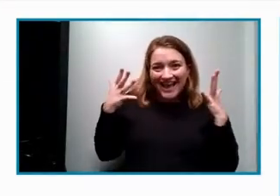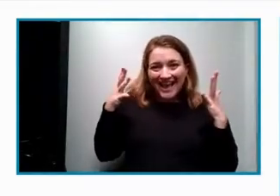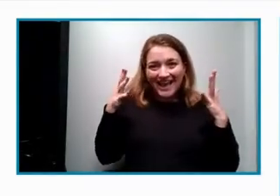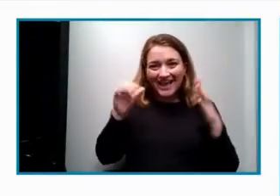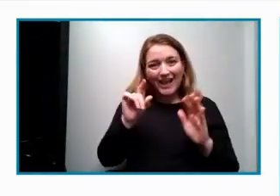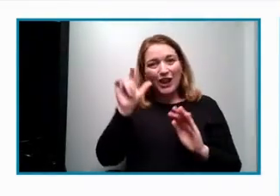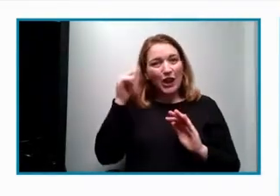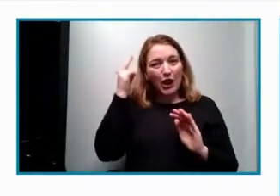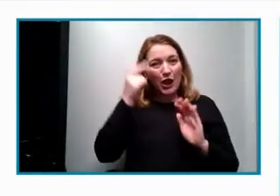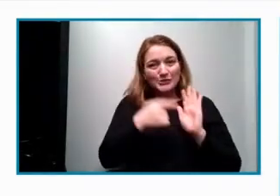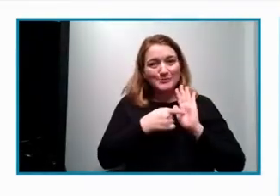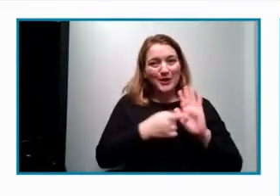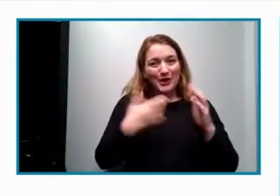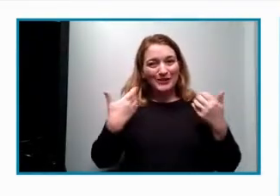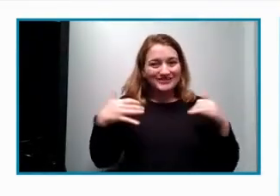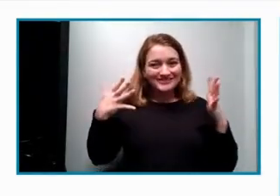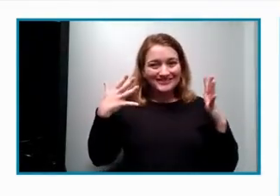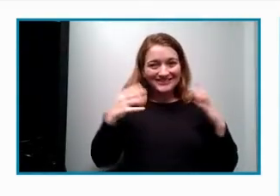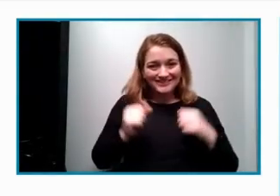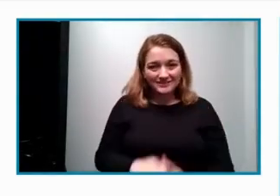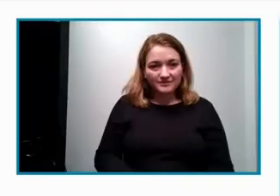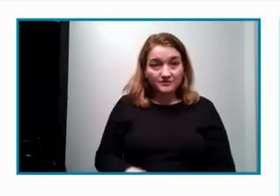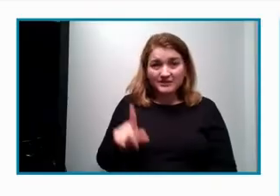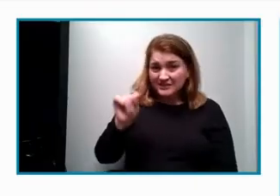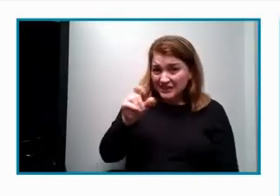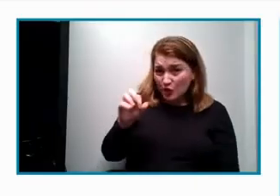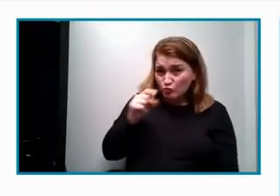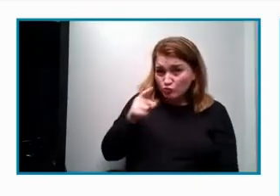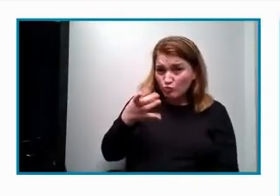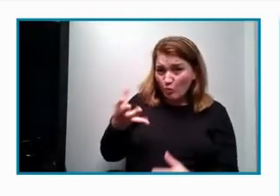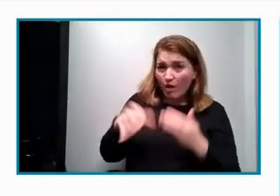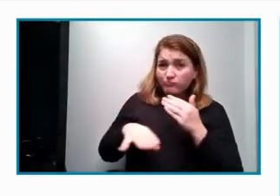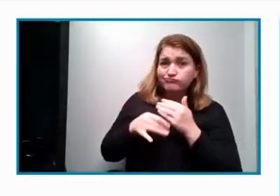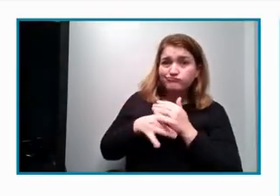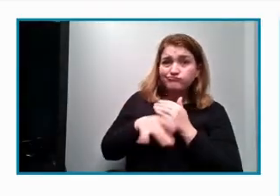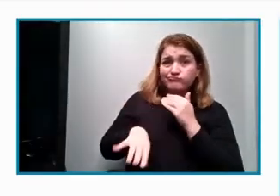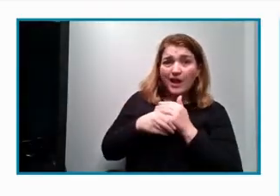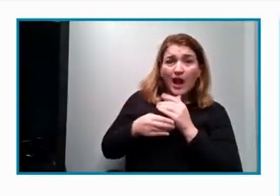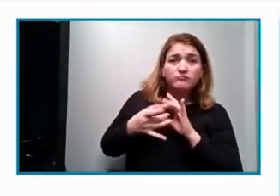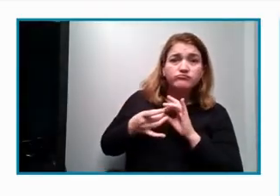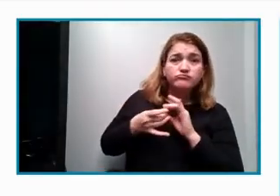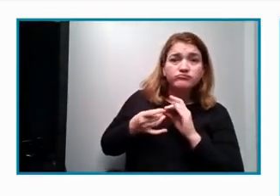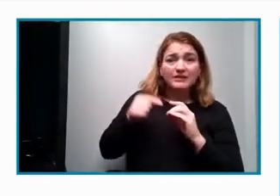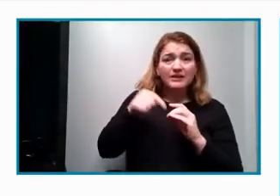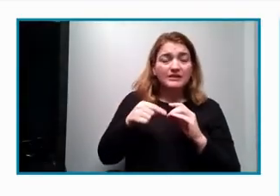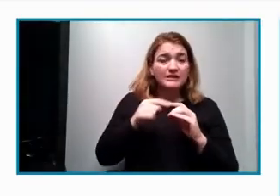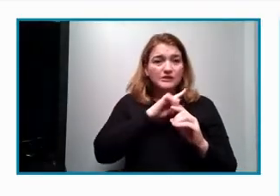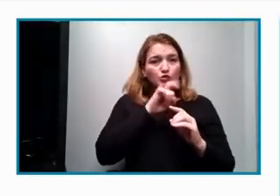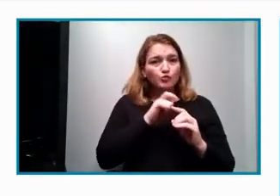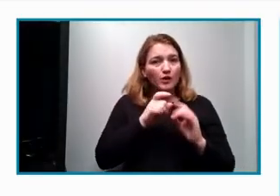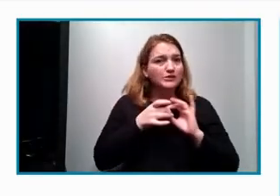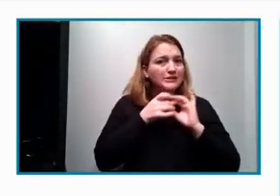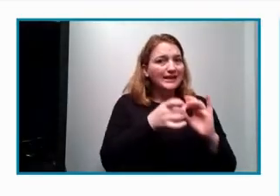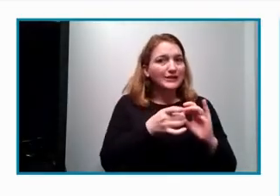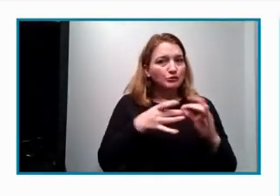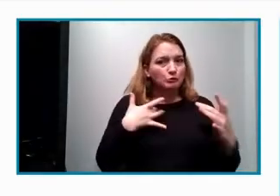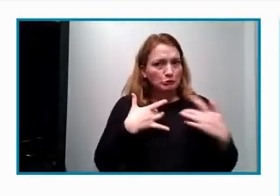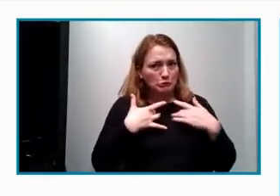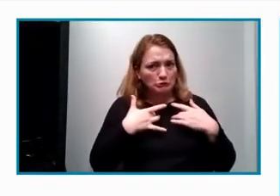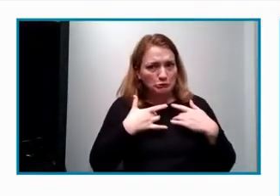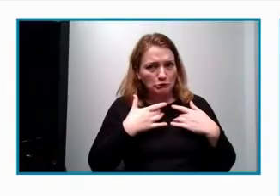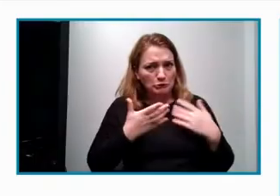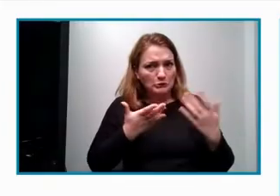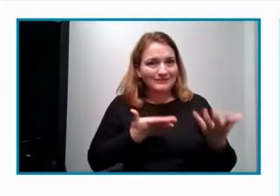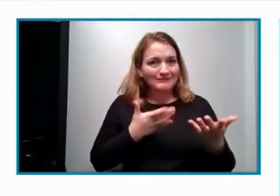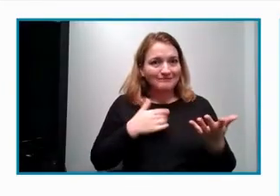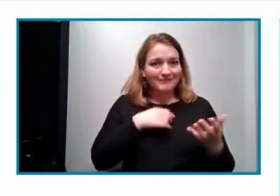I love it. Taylor, do you want to add any? I mean, this was a question about concerns. I love that it's become a